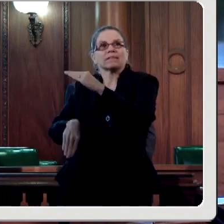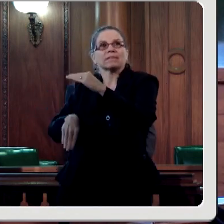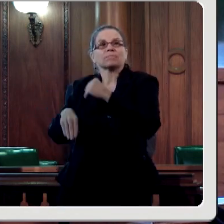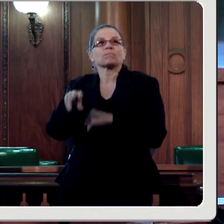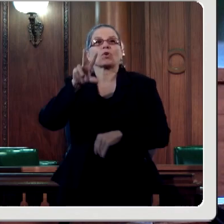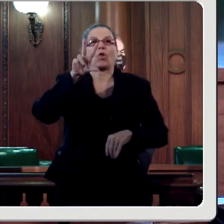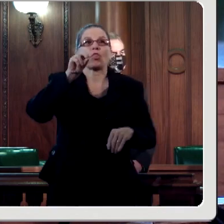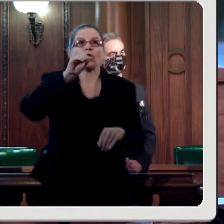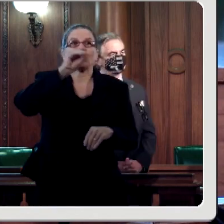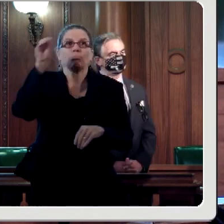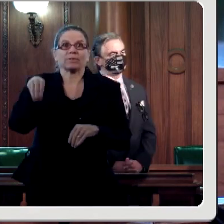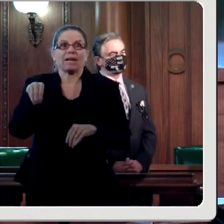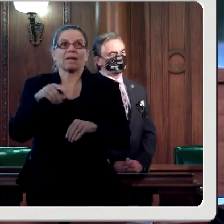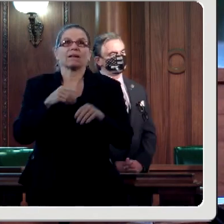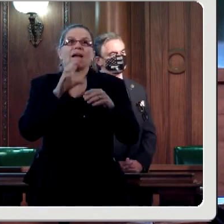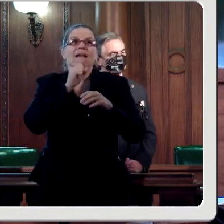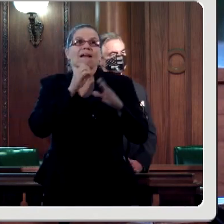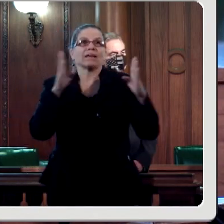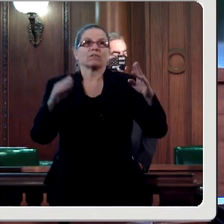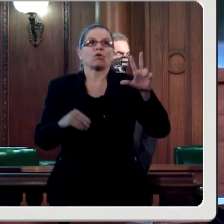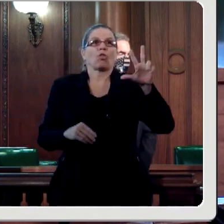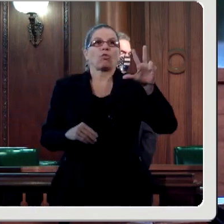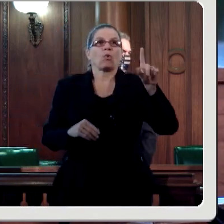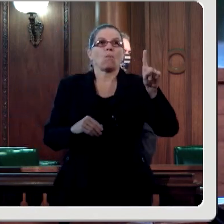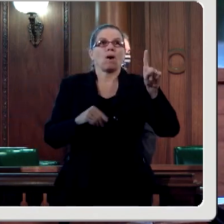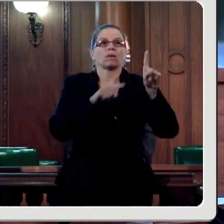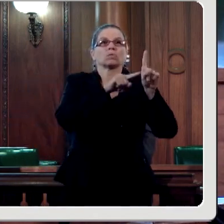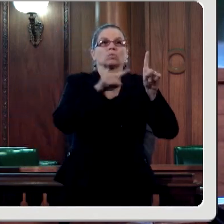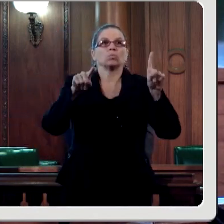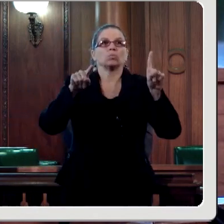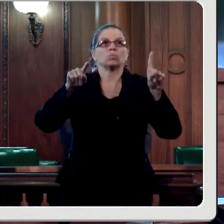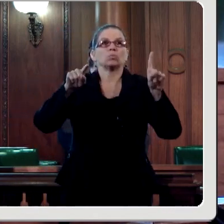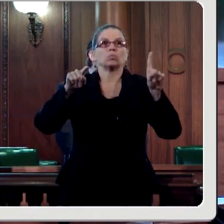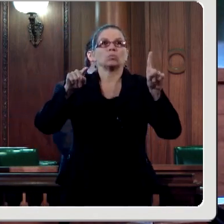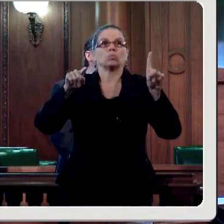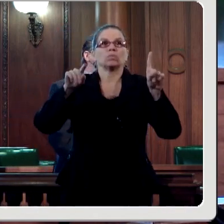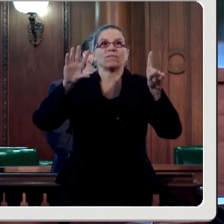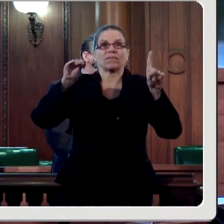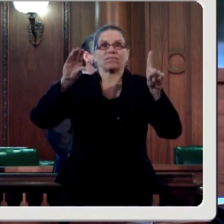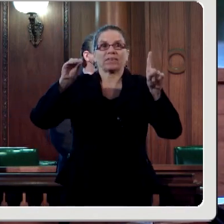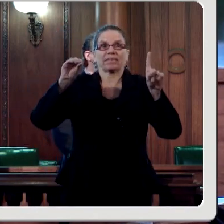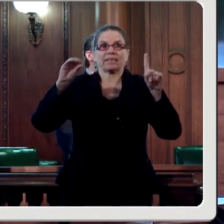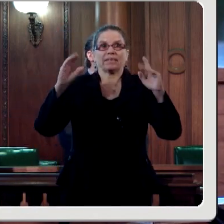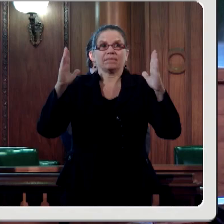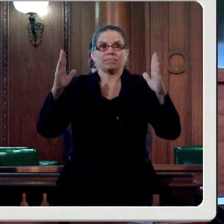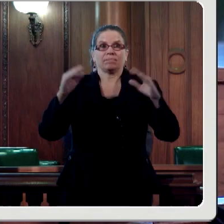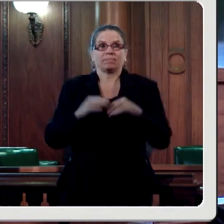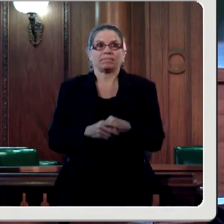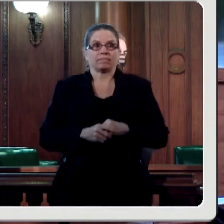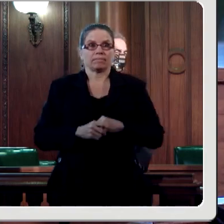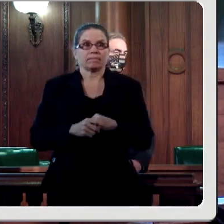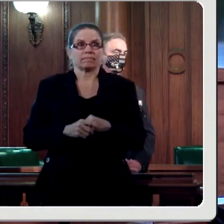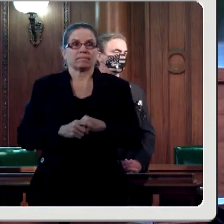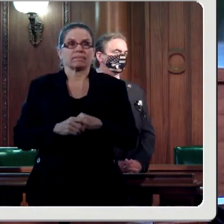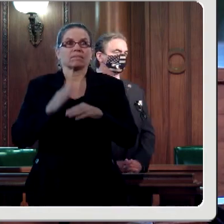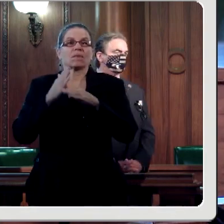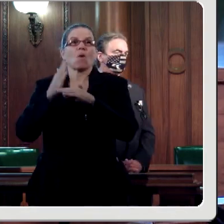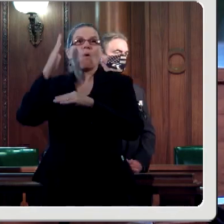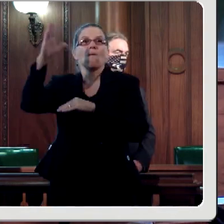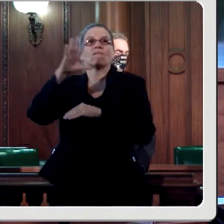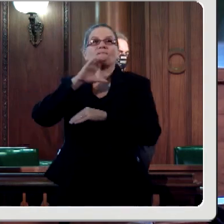and 51 and over right now is 21%.